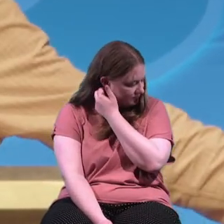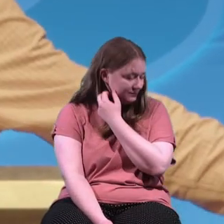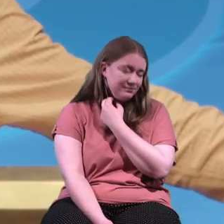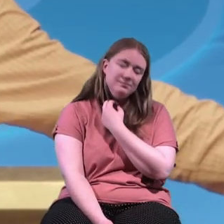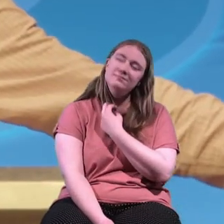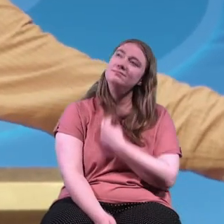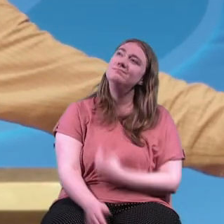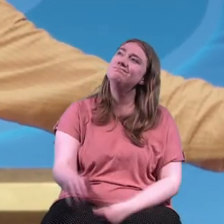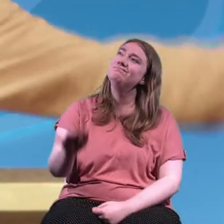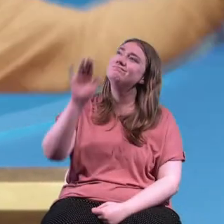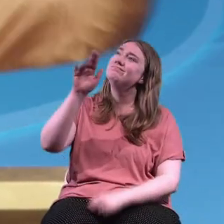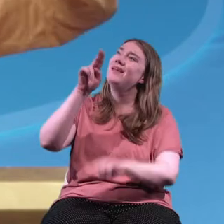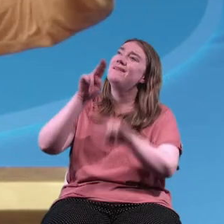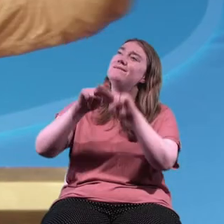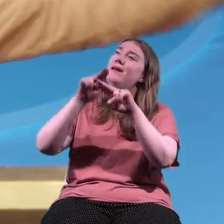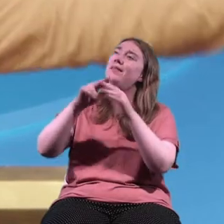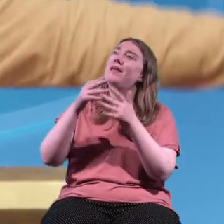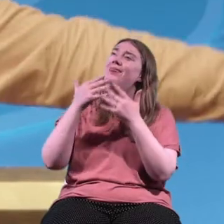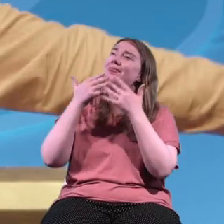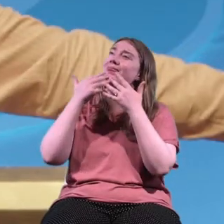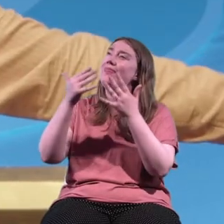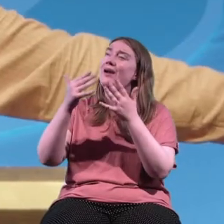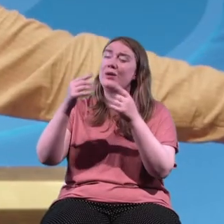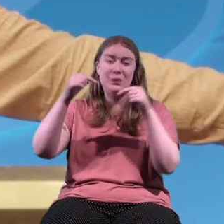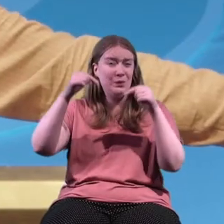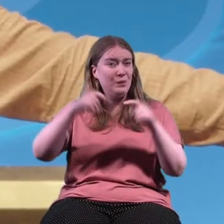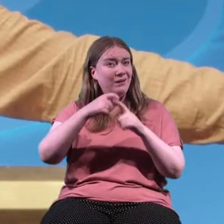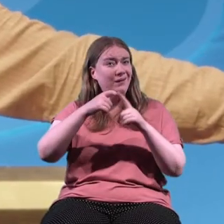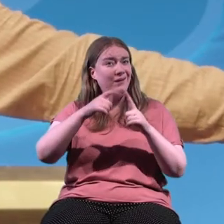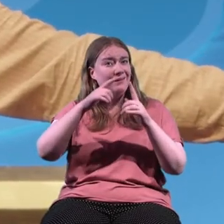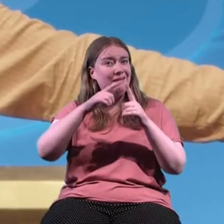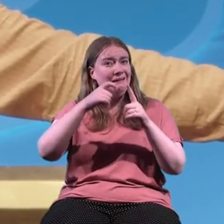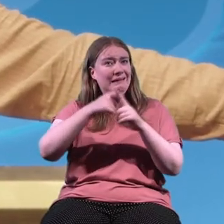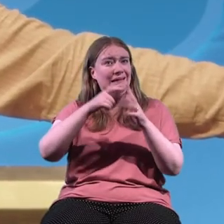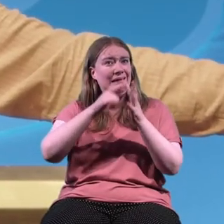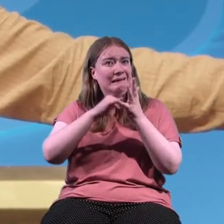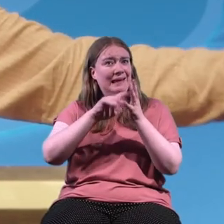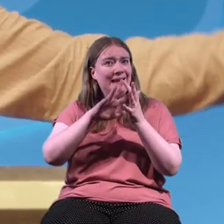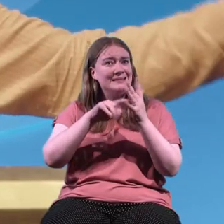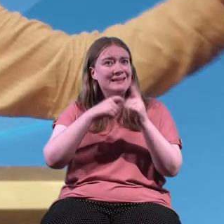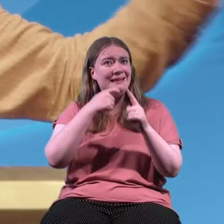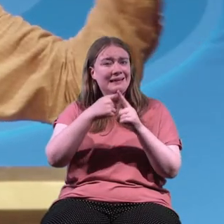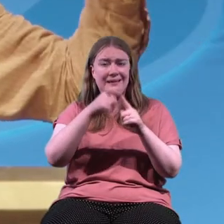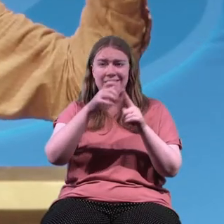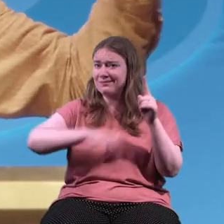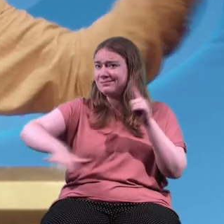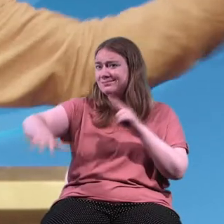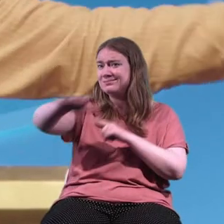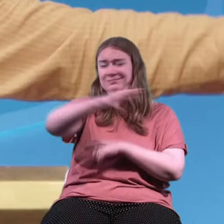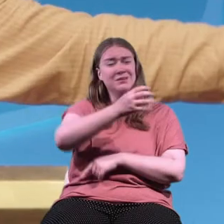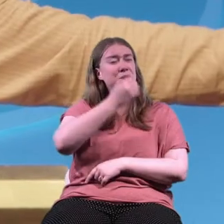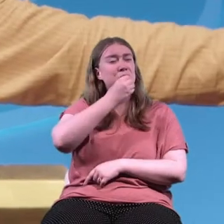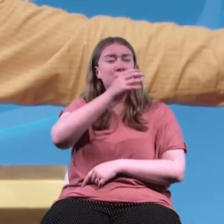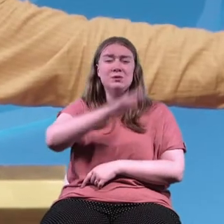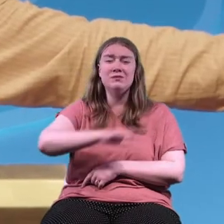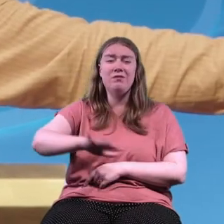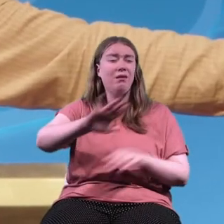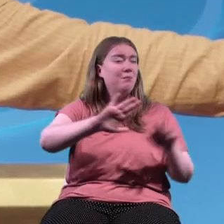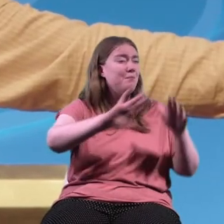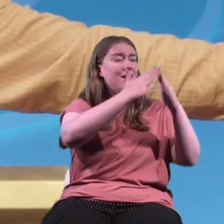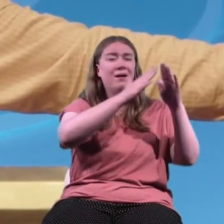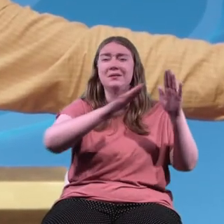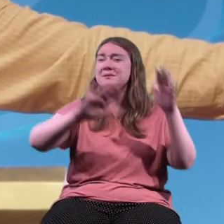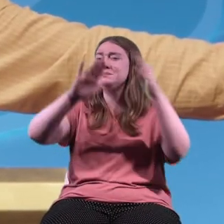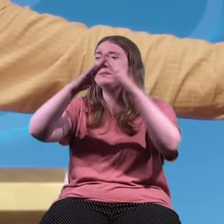Father, we thank you for the mountains that surround us here in Keswick and that remind us that you are the God who is above all